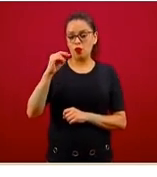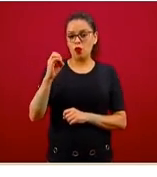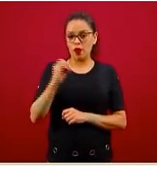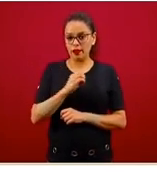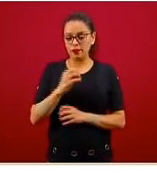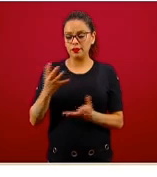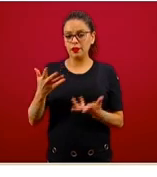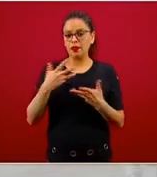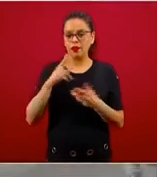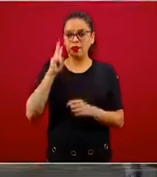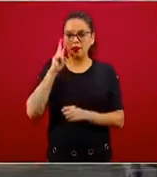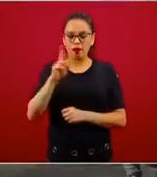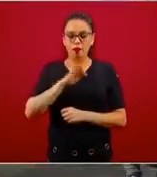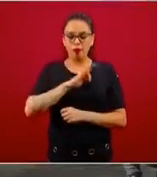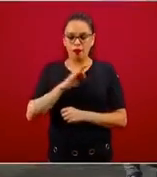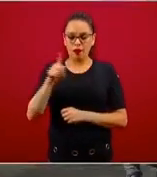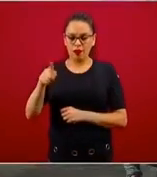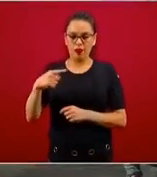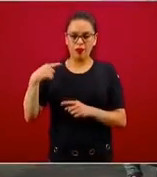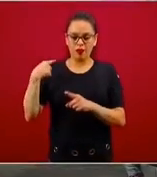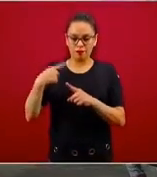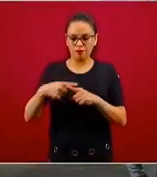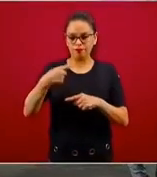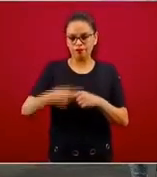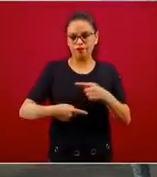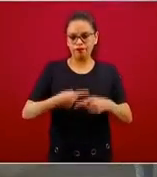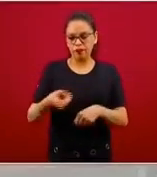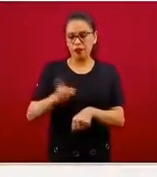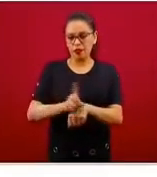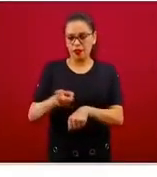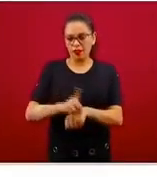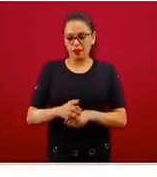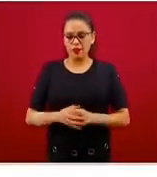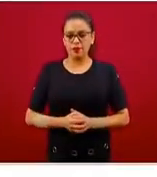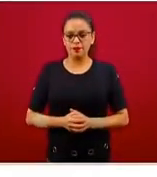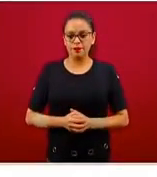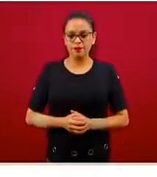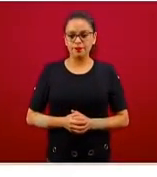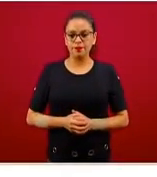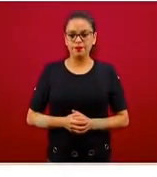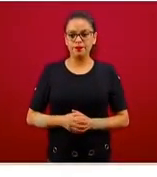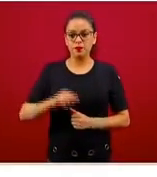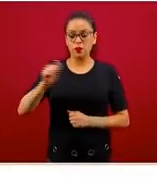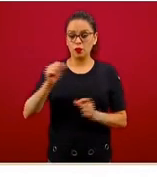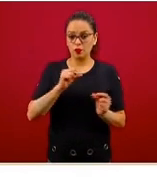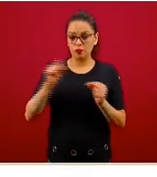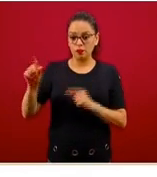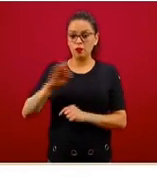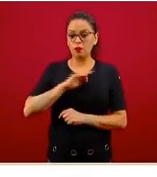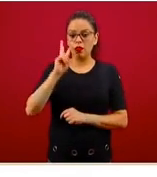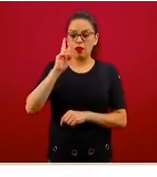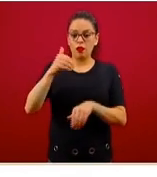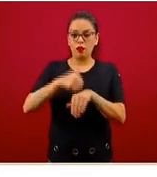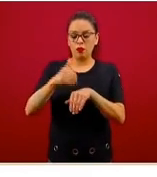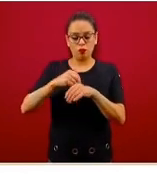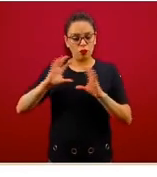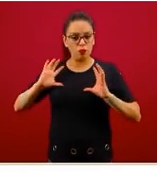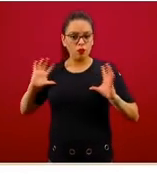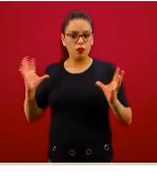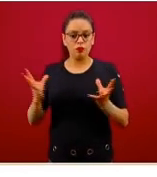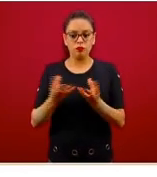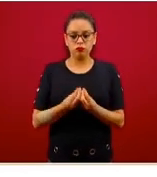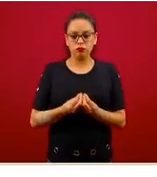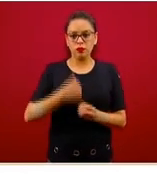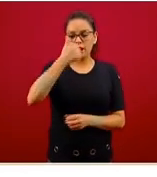usual suspects, the usual states continue to show important levels such as Sinaloa, Jalisco, Baja California,